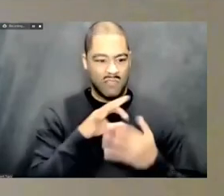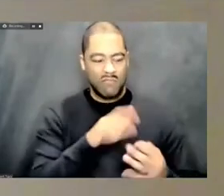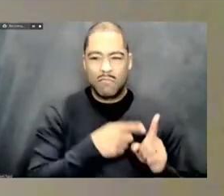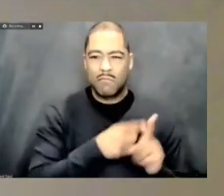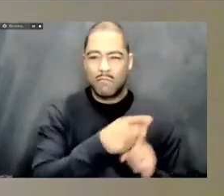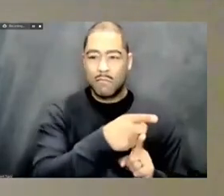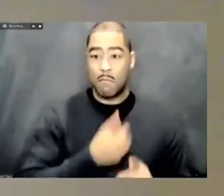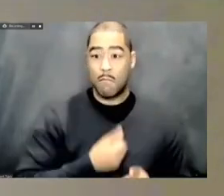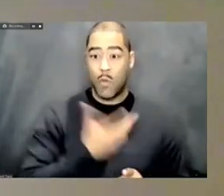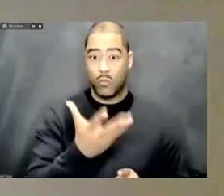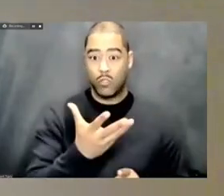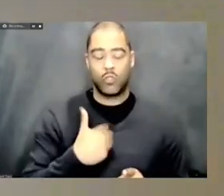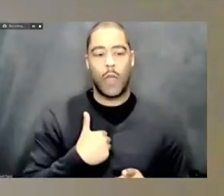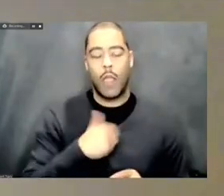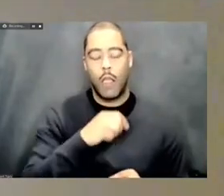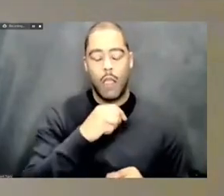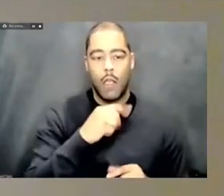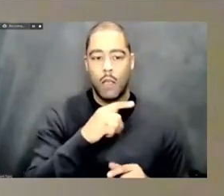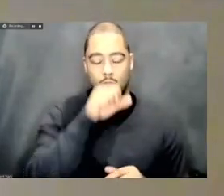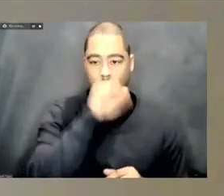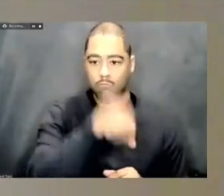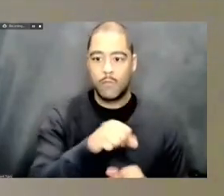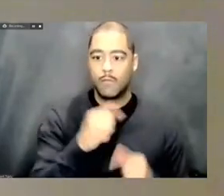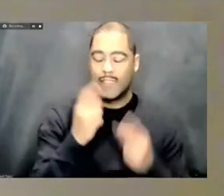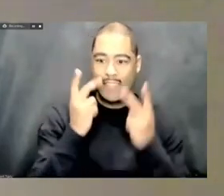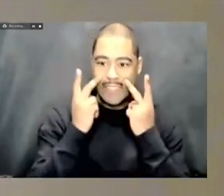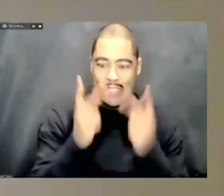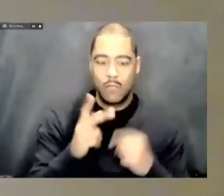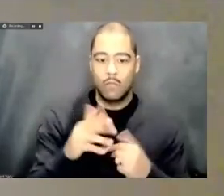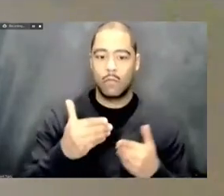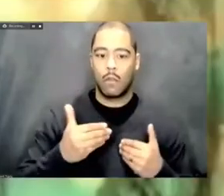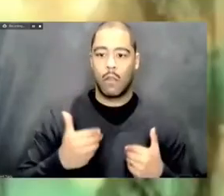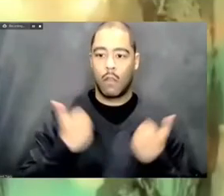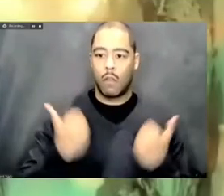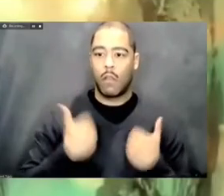wonderful time with this tonight, and I'll be watching.